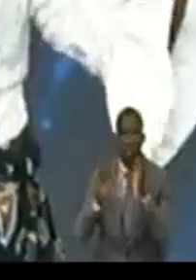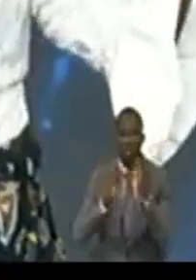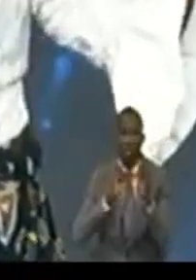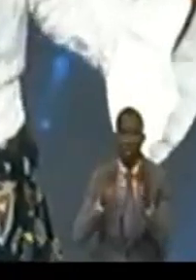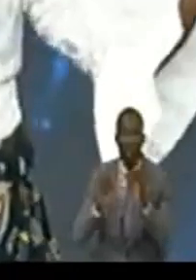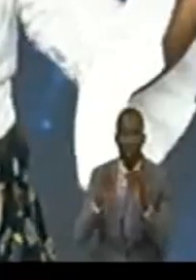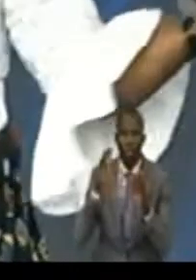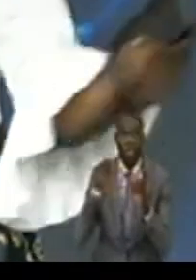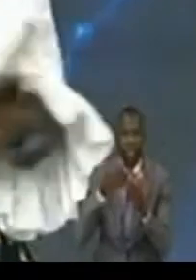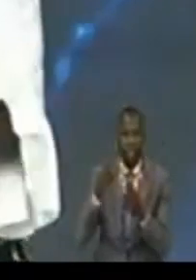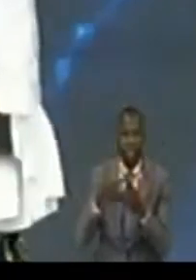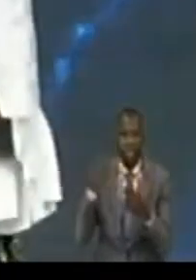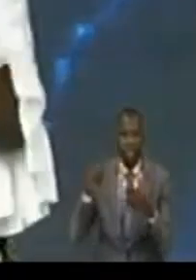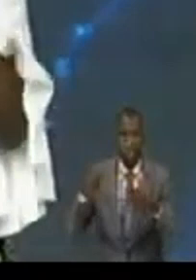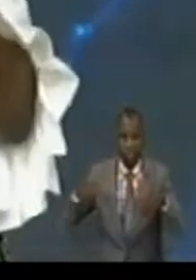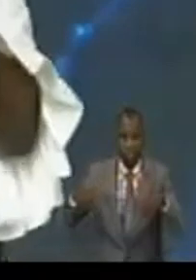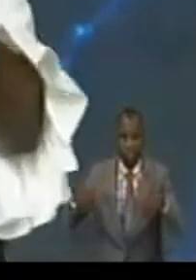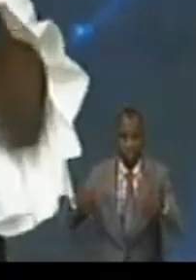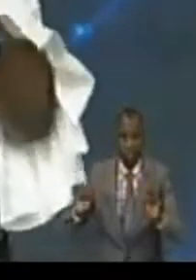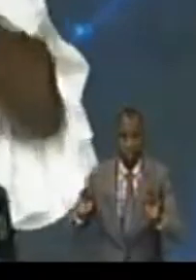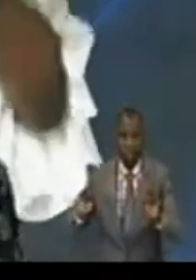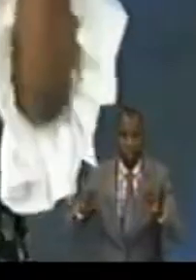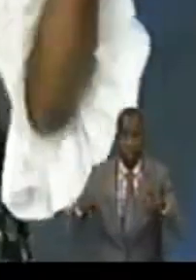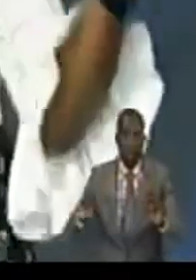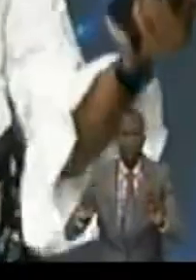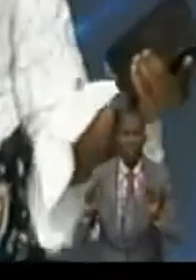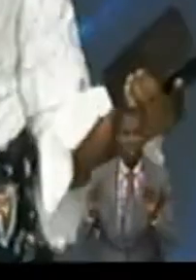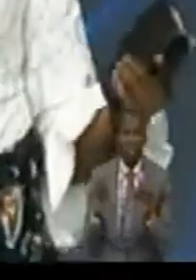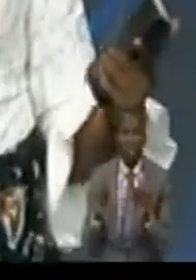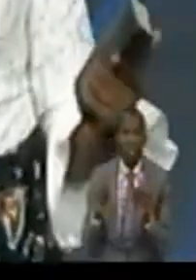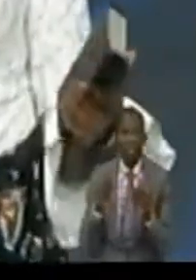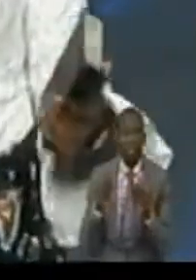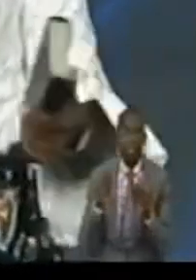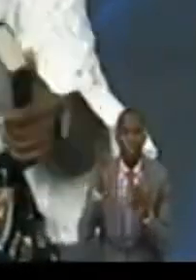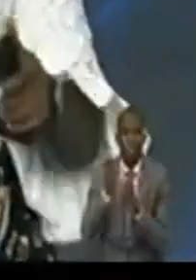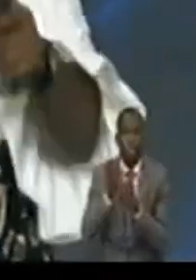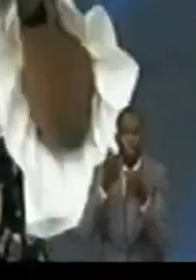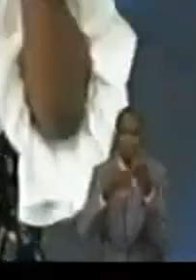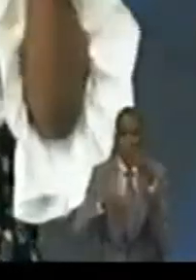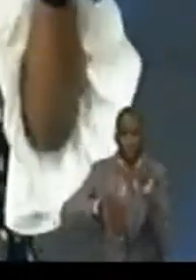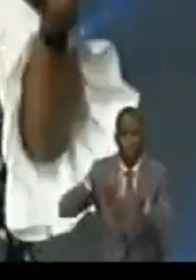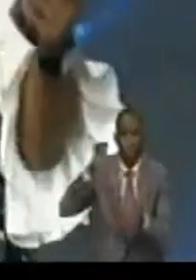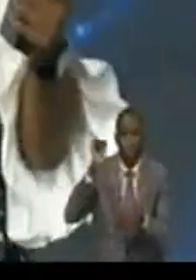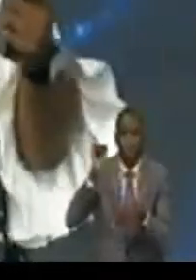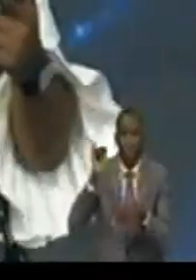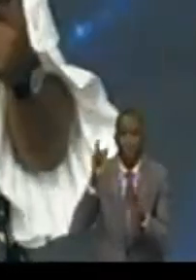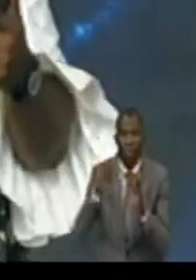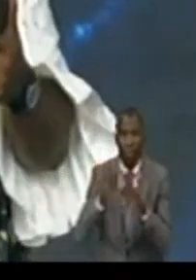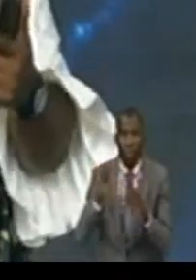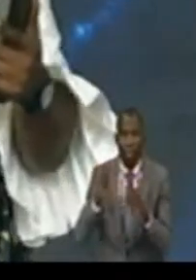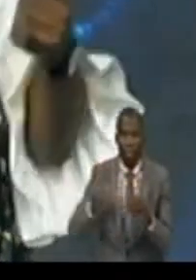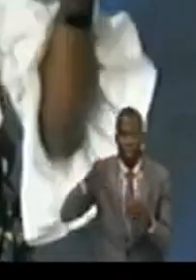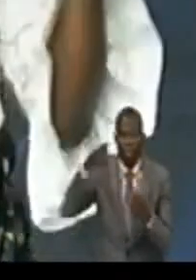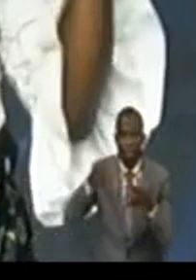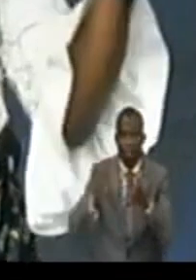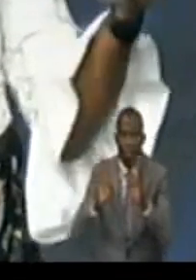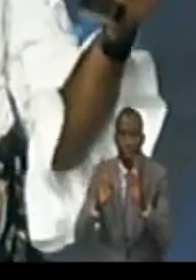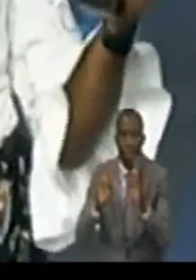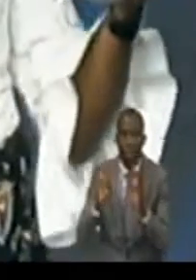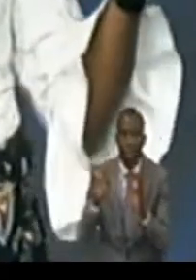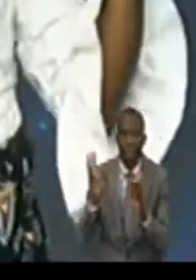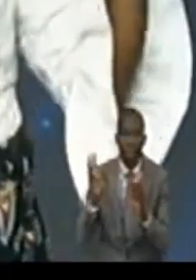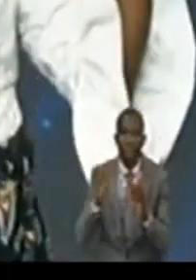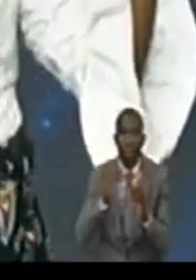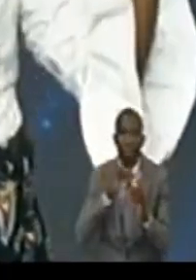rider came out on the highway without looking at his left hand side, unknowing to him that a